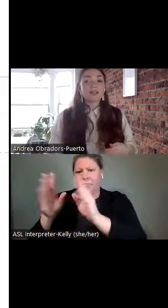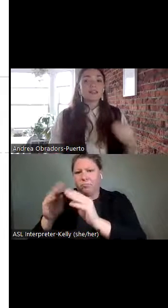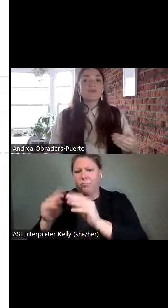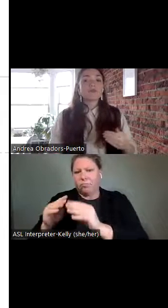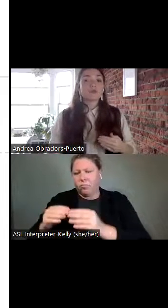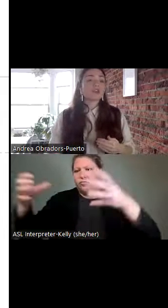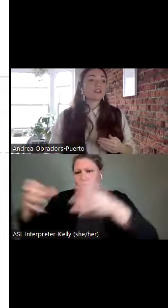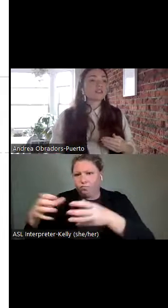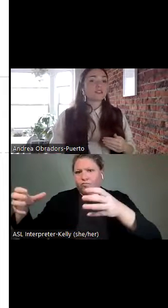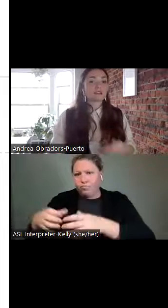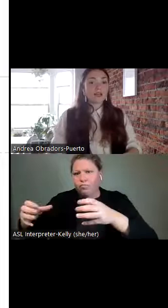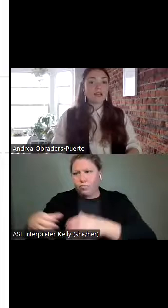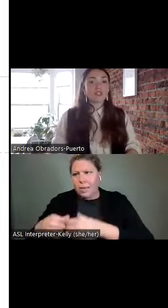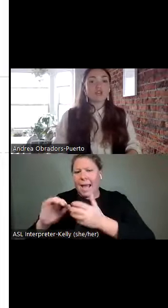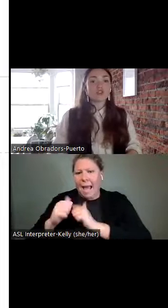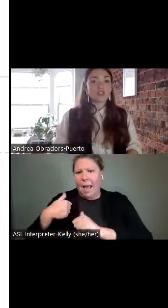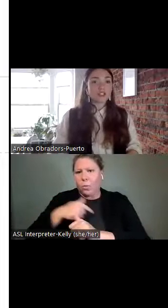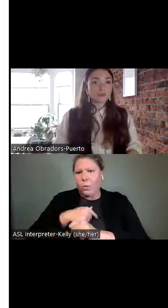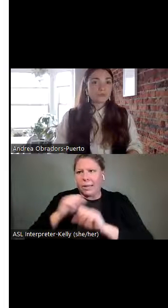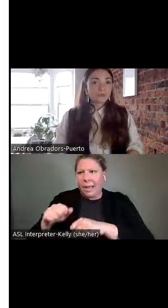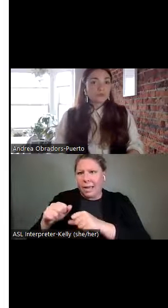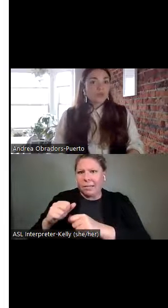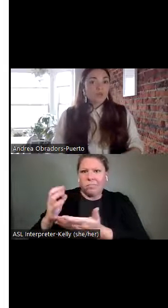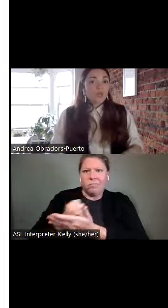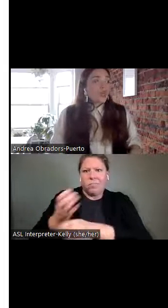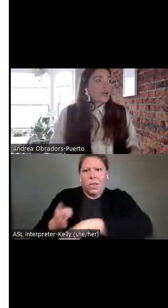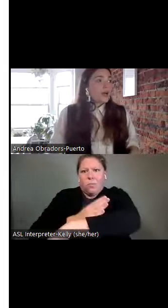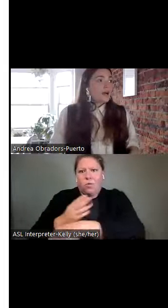optimize safety reporting systems at St. Children's.